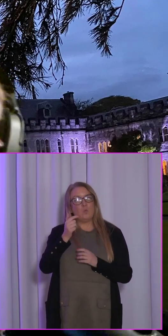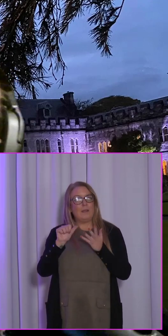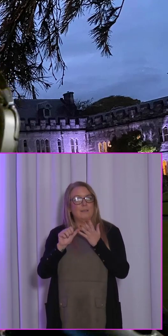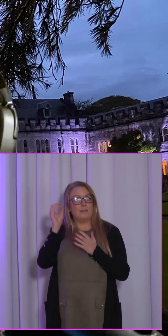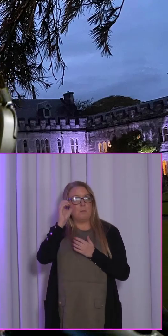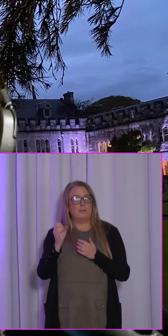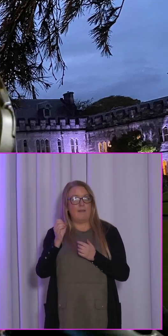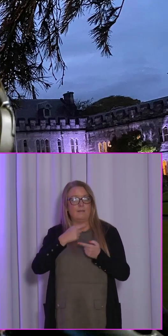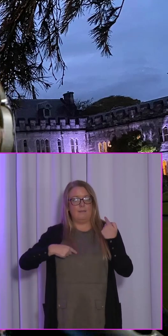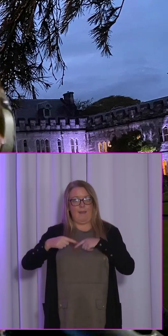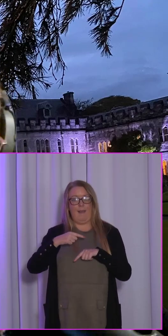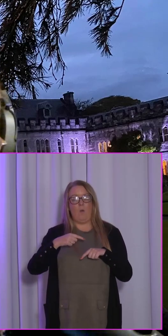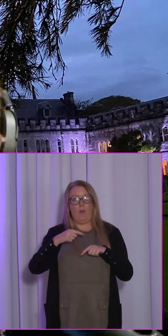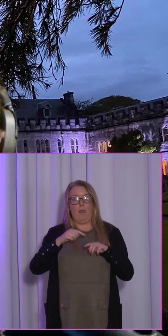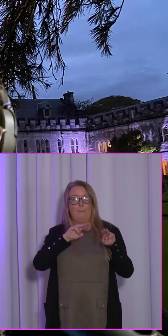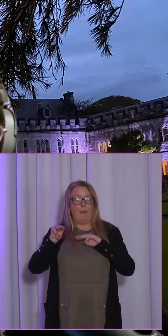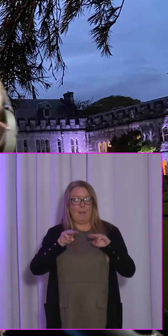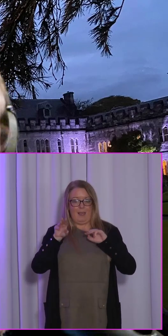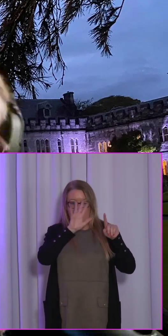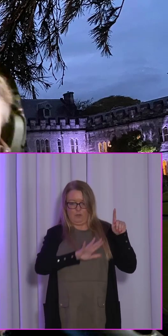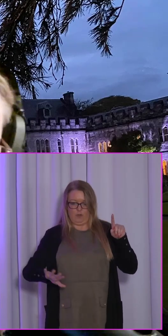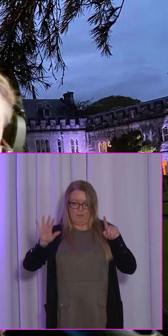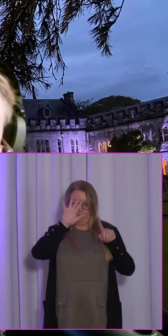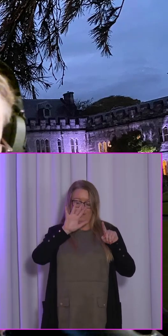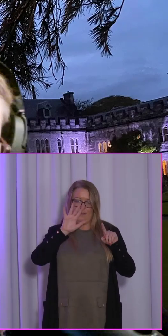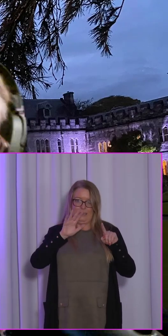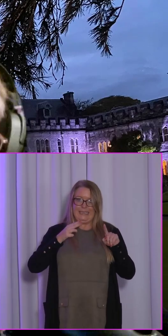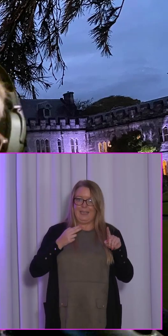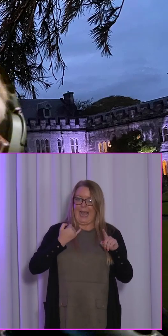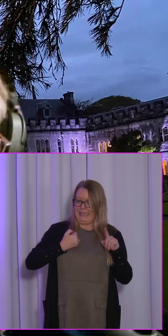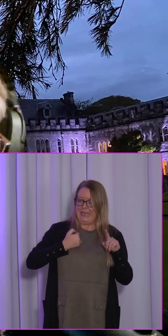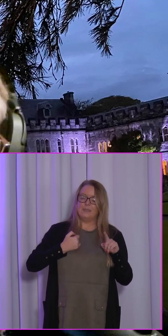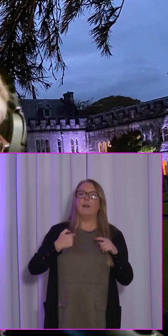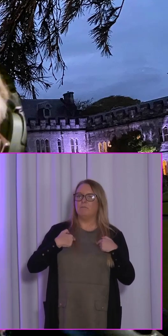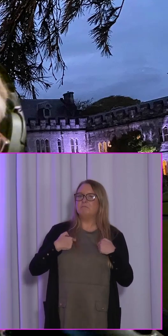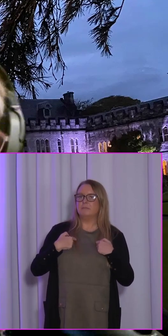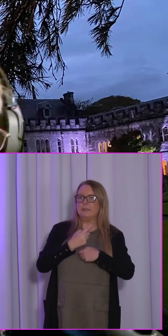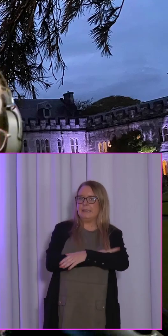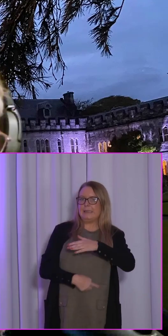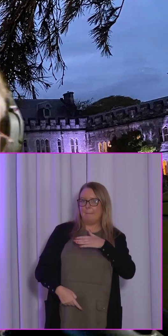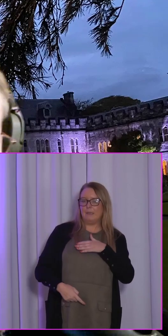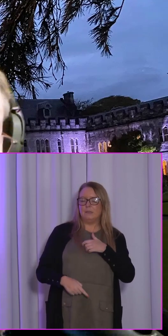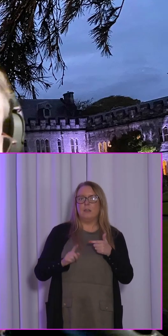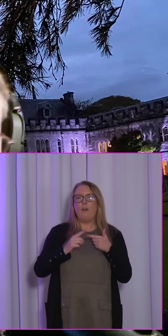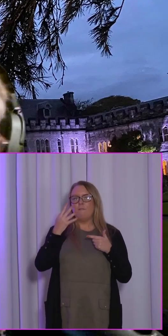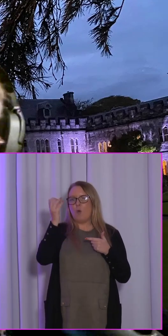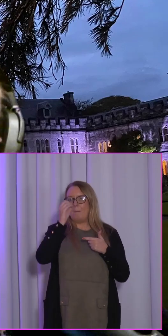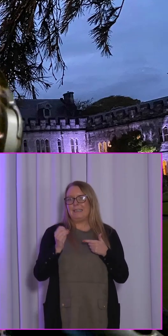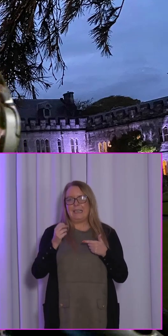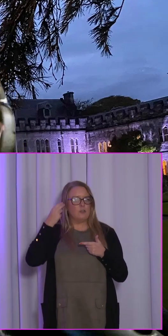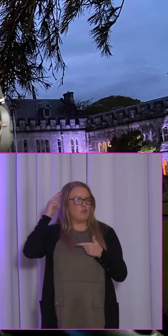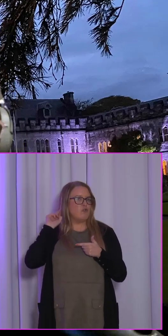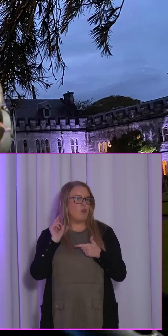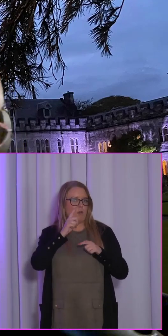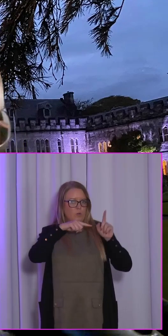our population are disabled, or identify as disabled. 4% of that are neurodivergent. And